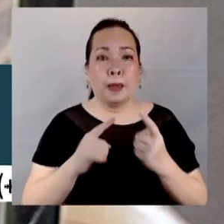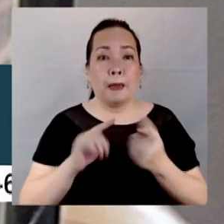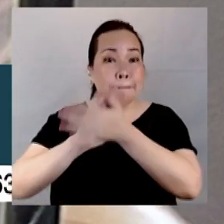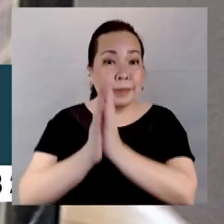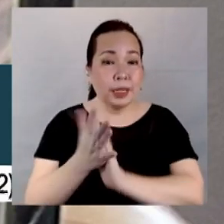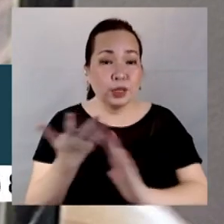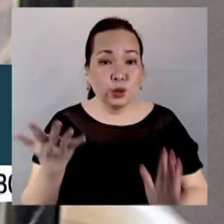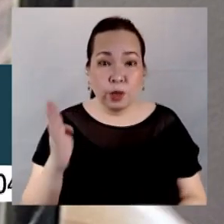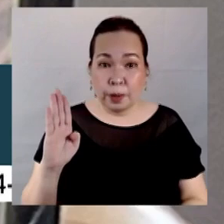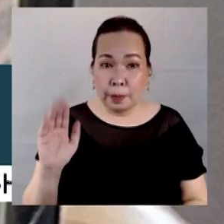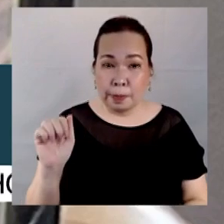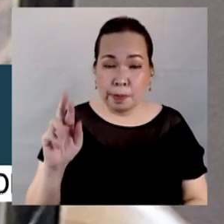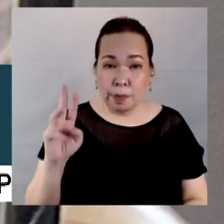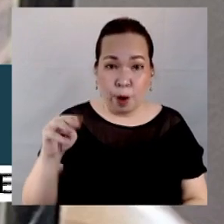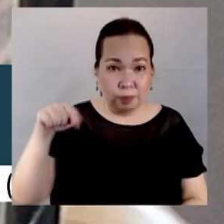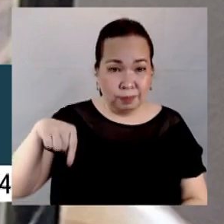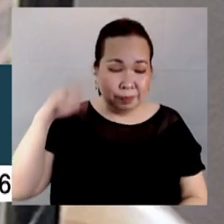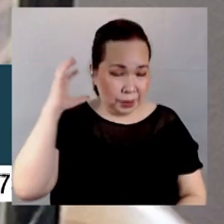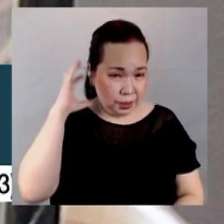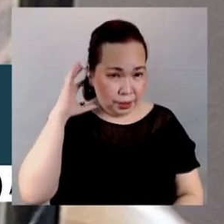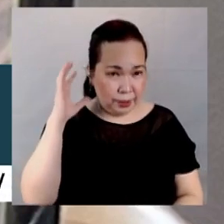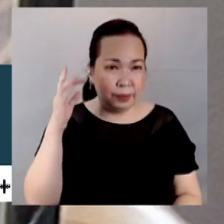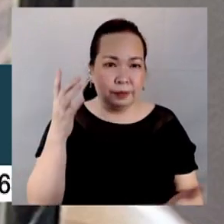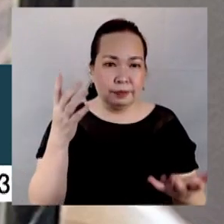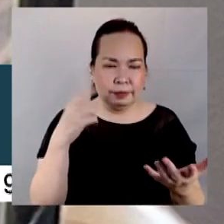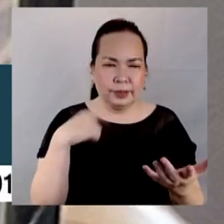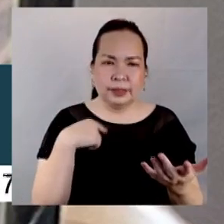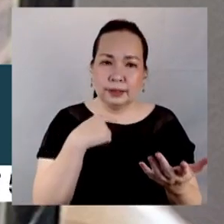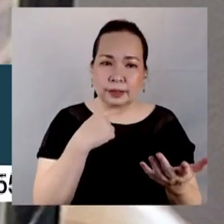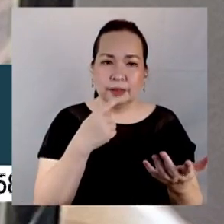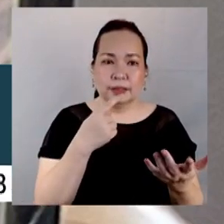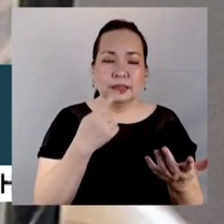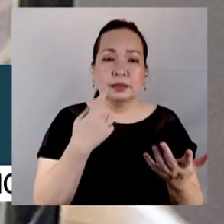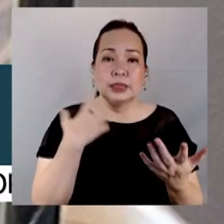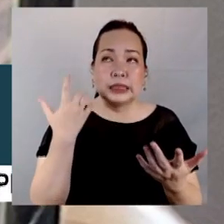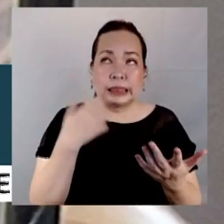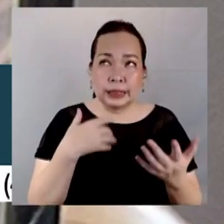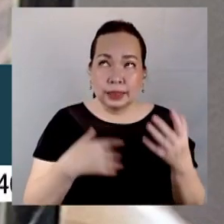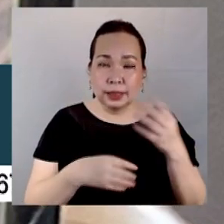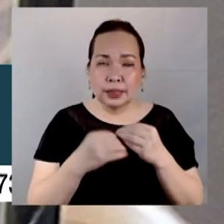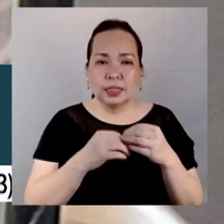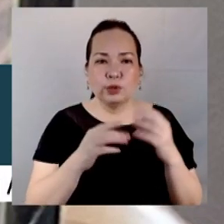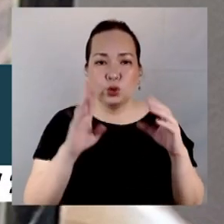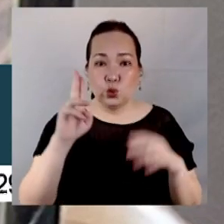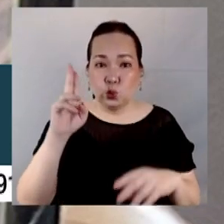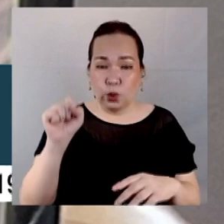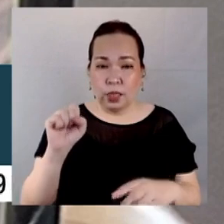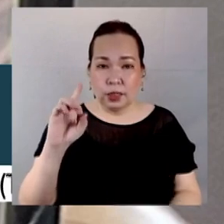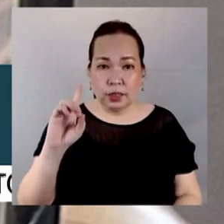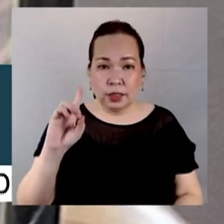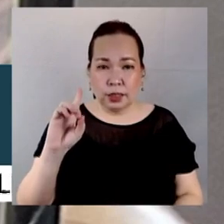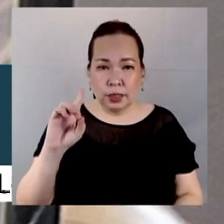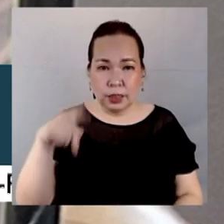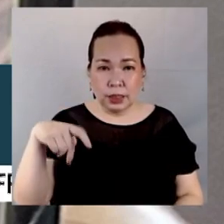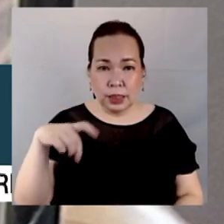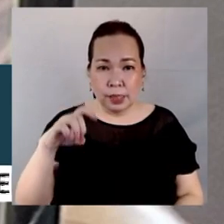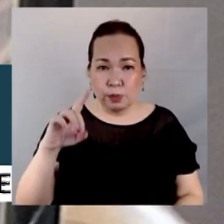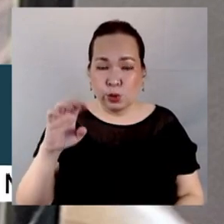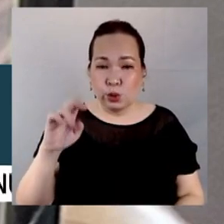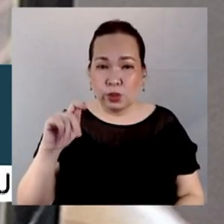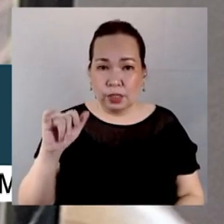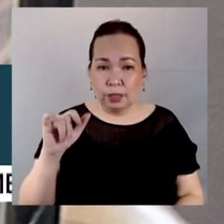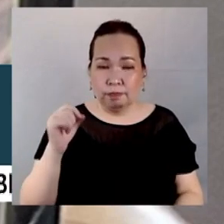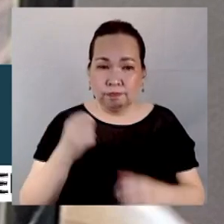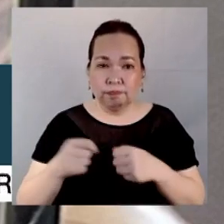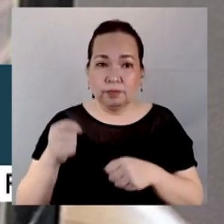earlier mentioning that United States Deputy Secretary of State Wendy Sherman mentioned that Marcos will be free